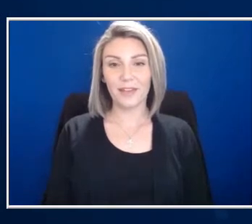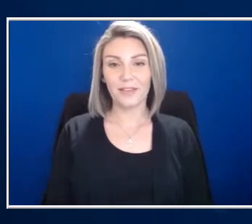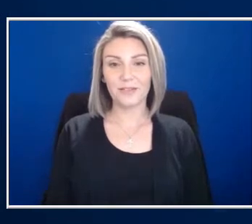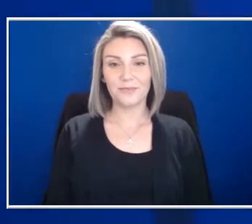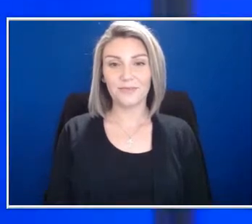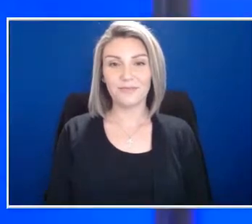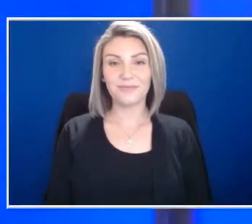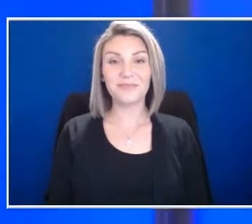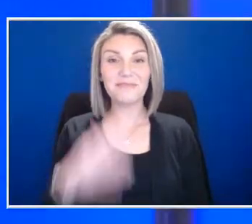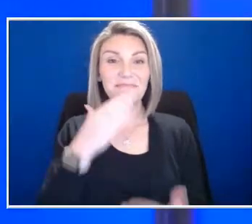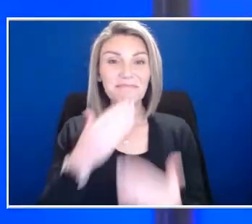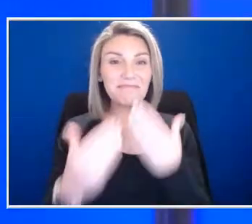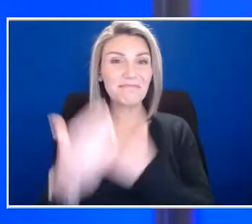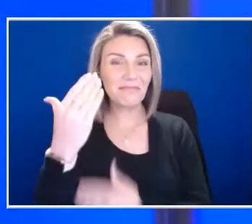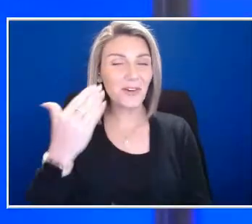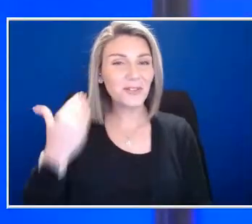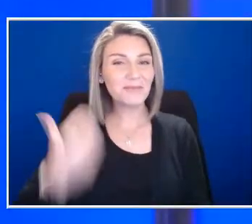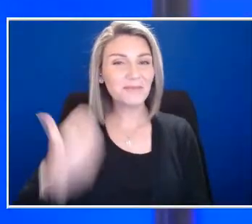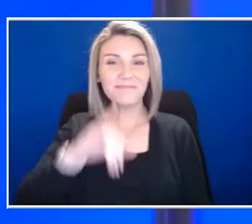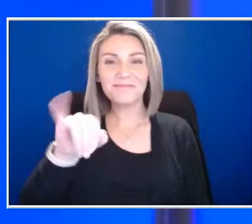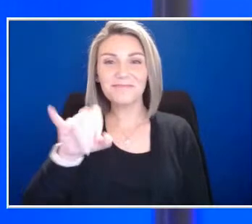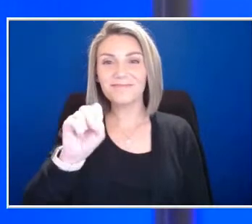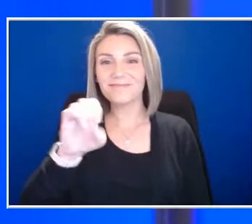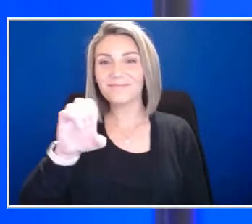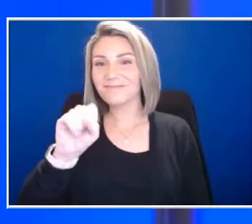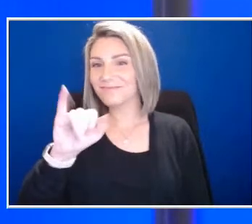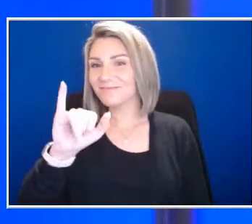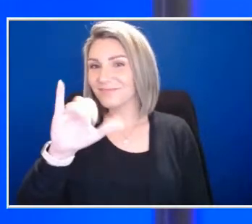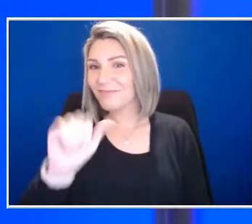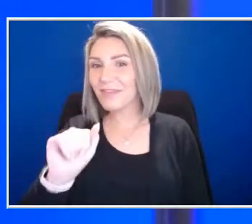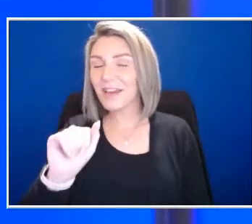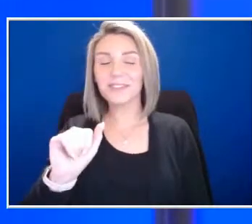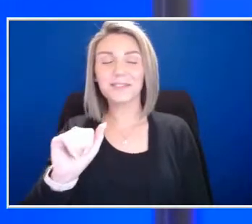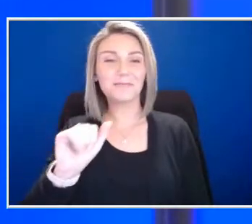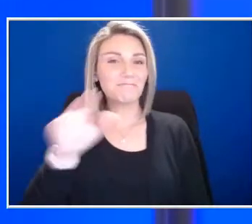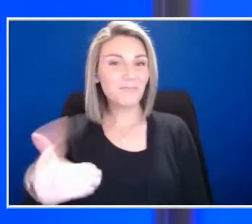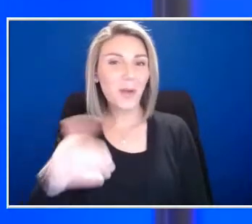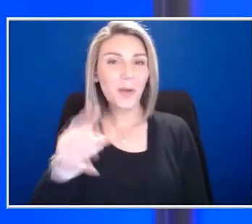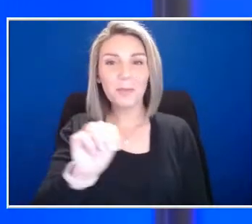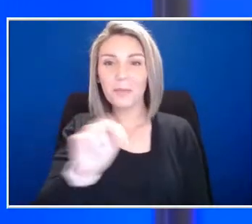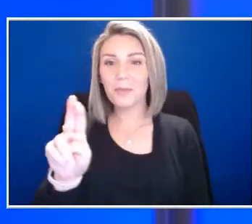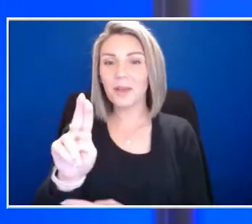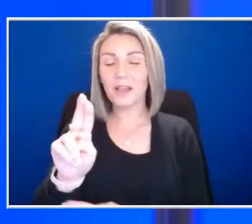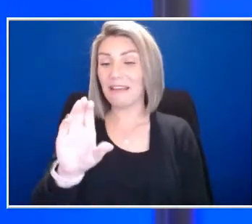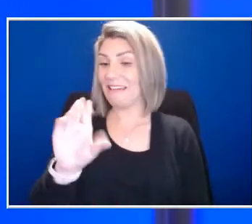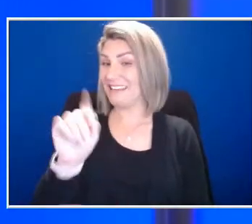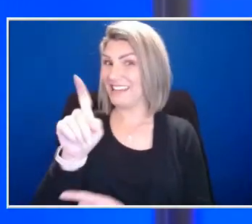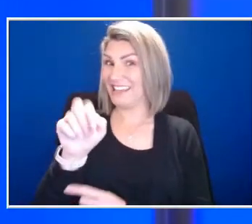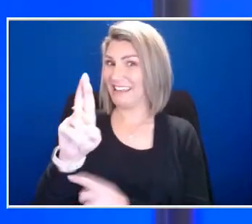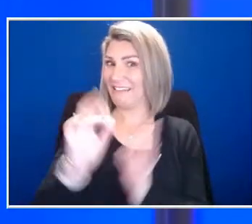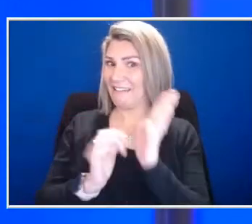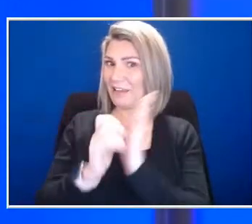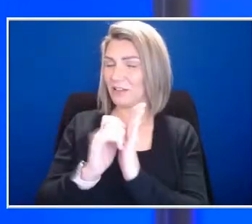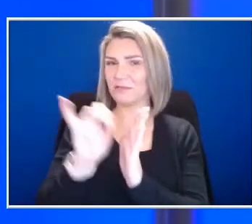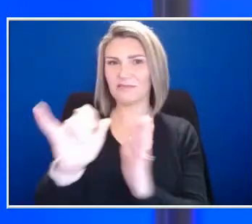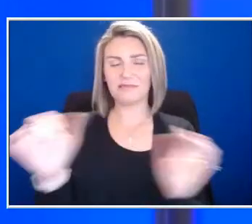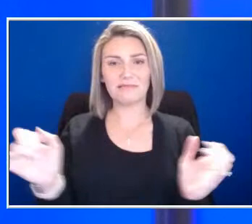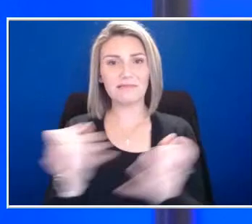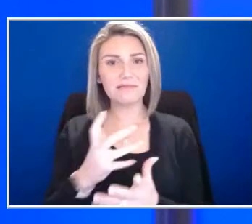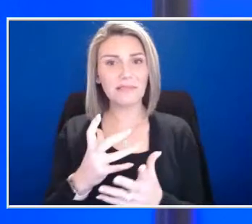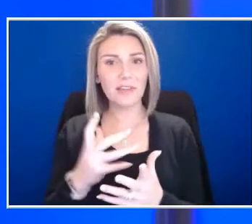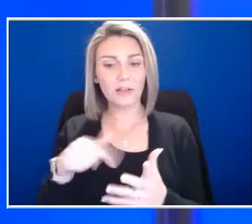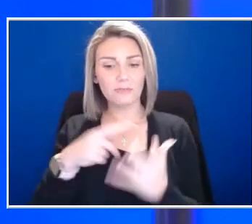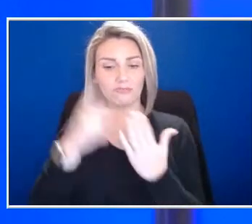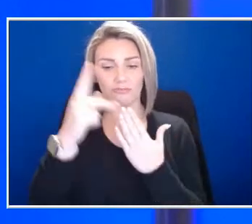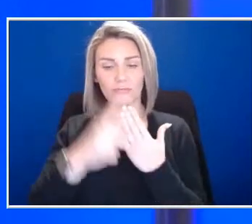Good morning. I'm Jessica Lovell, and welcome to the Morning Medical Update. Cancer can be scary, and on this program, we love to highlight stories